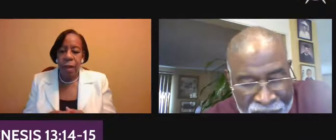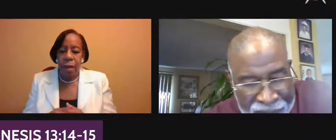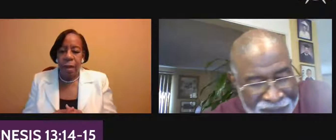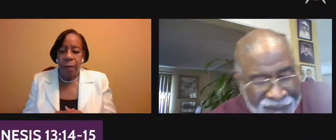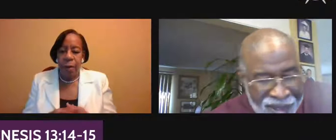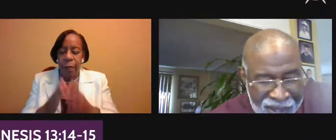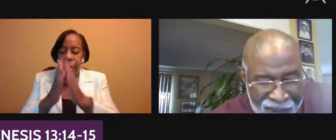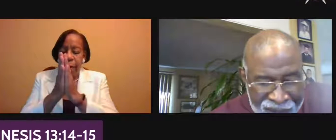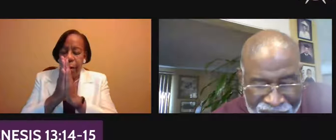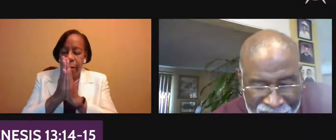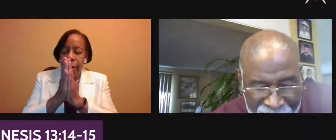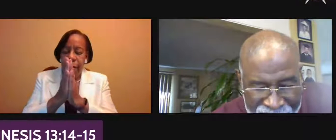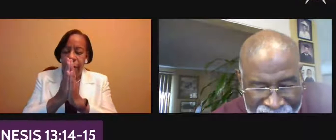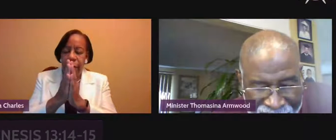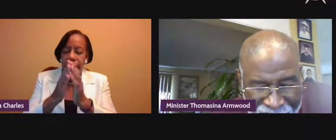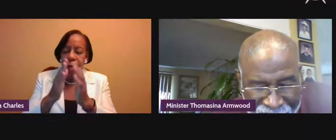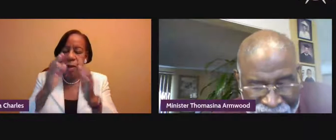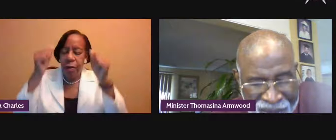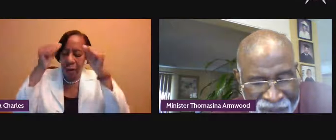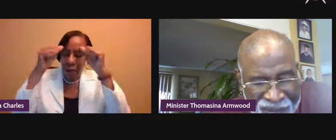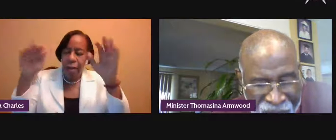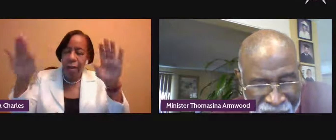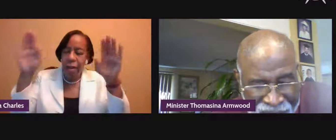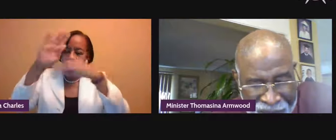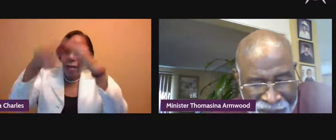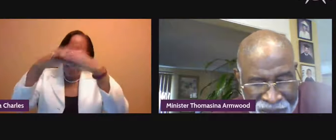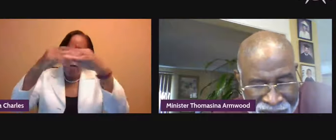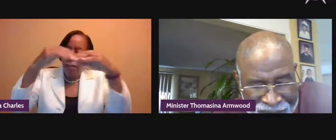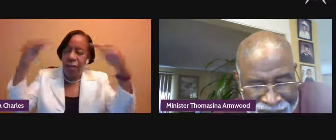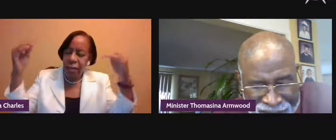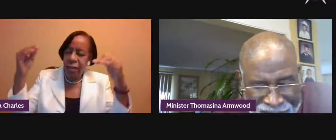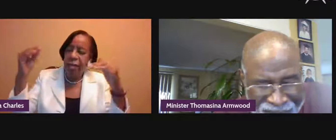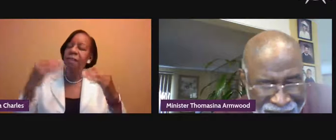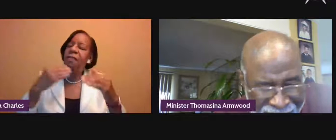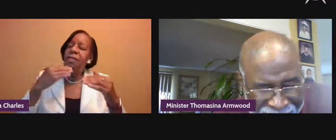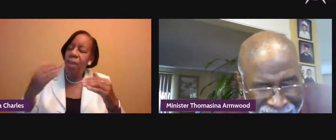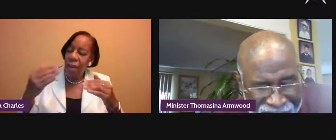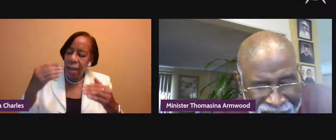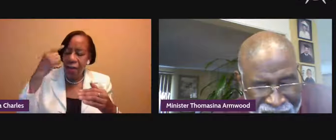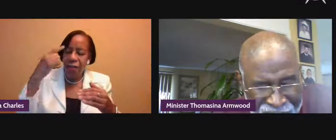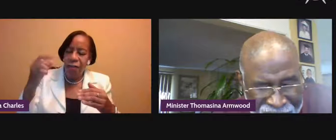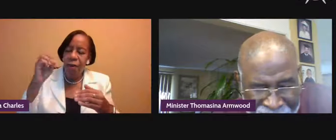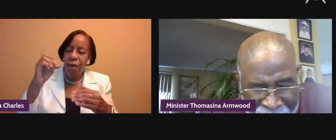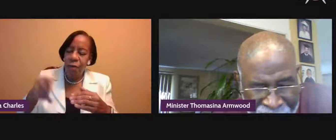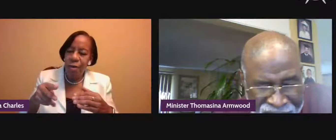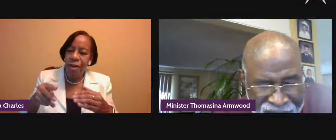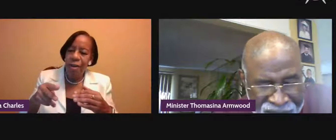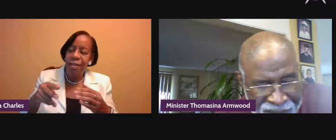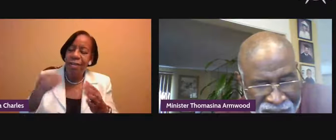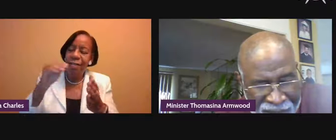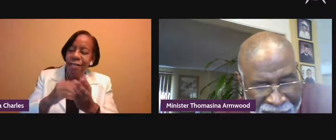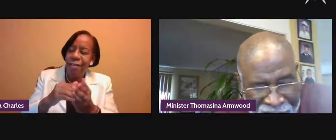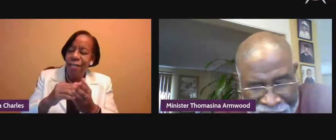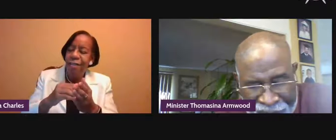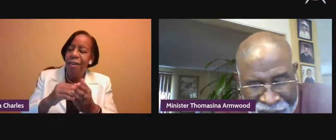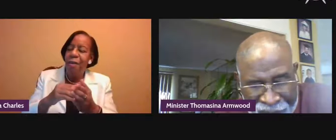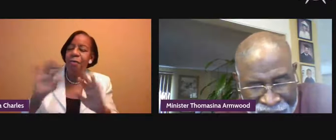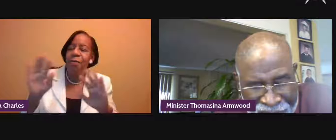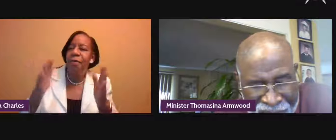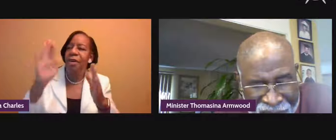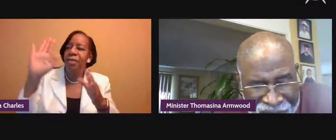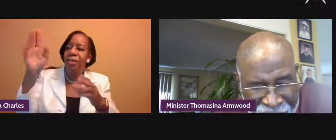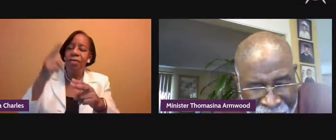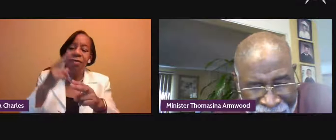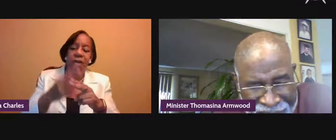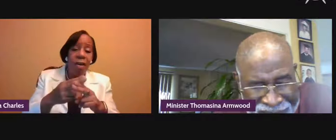Let us pray. Heavenly Father, we thank you for this opportunity again to speak praises to your name.